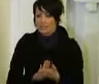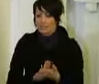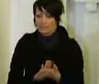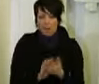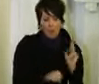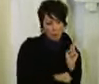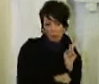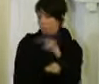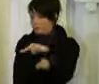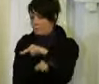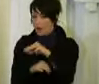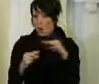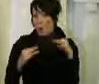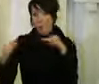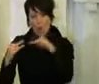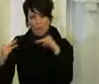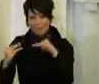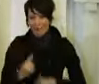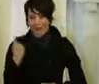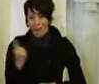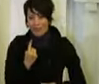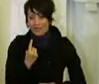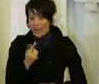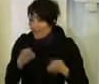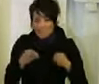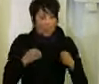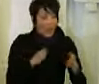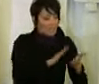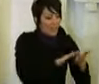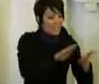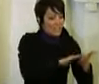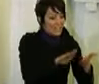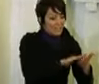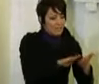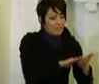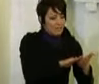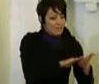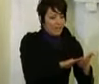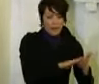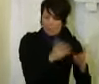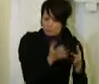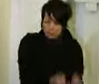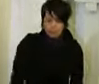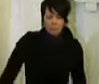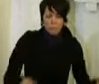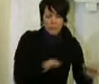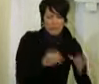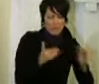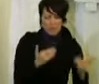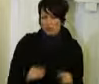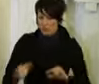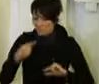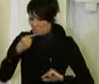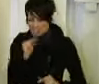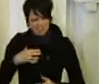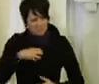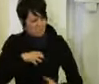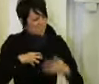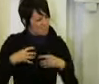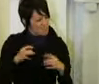ways of war, that the ways of forgiveness were more important than the ways of bitterness